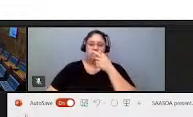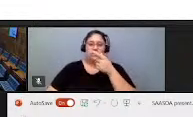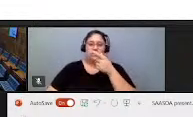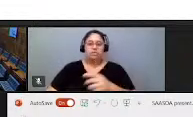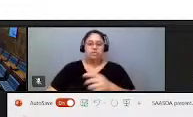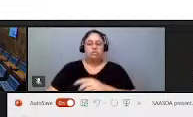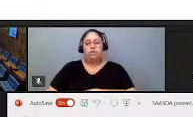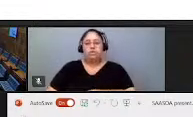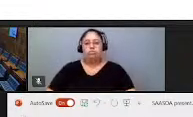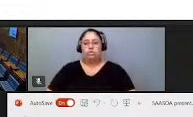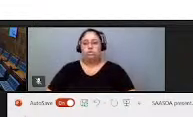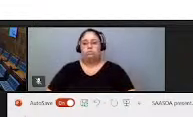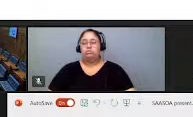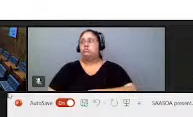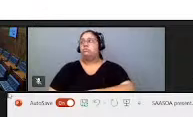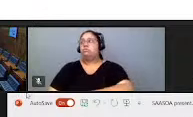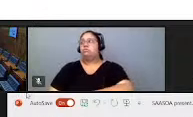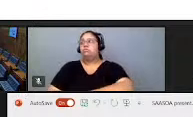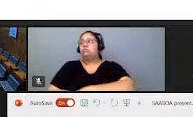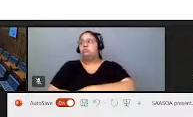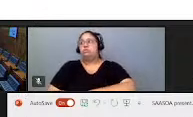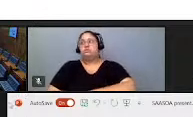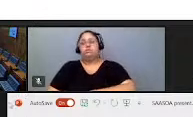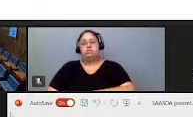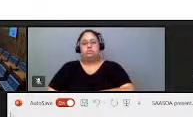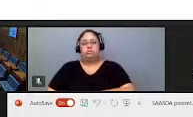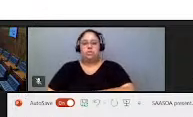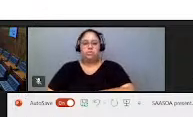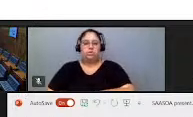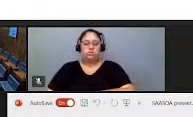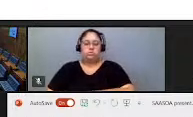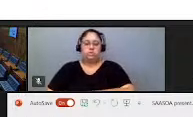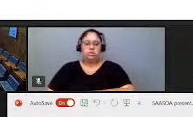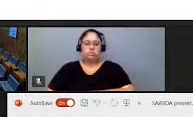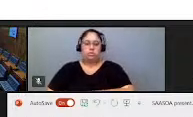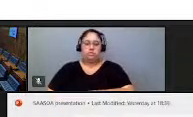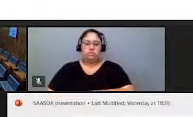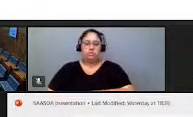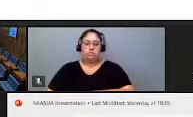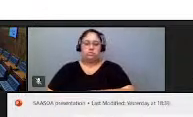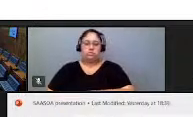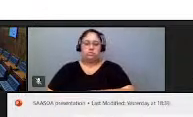mode sorry my mouse doesn't want to Mouse but I'll do that